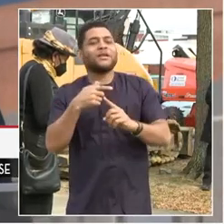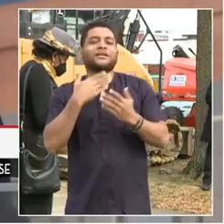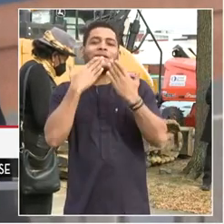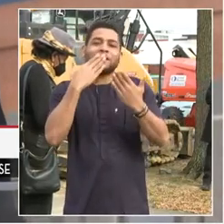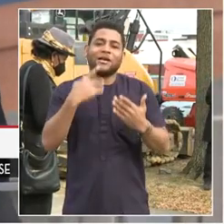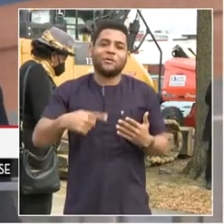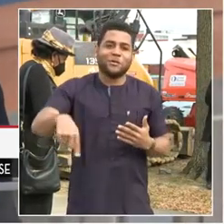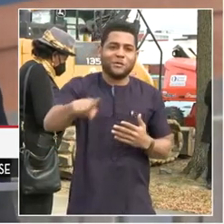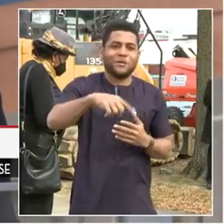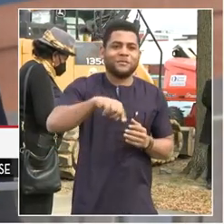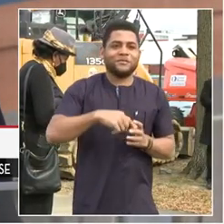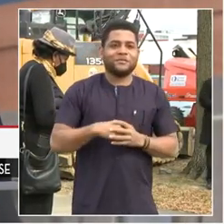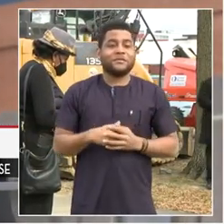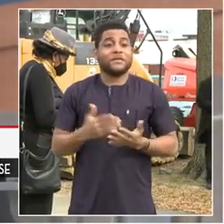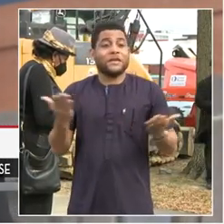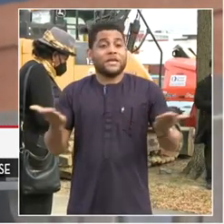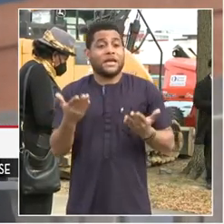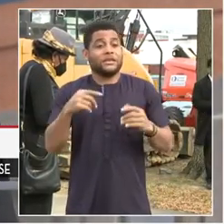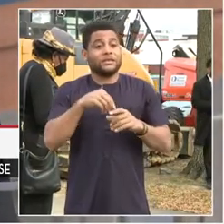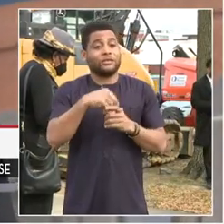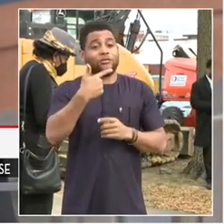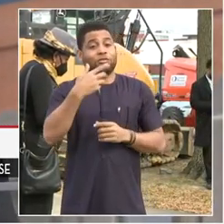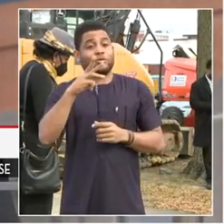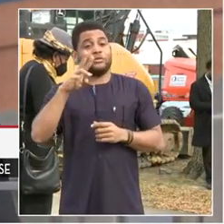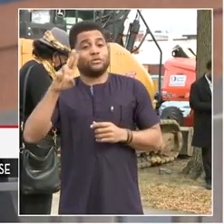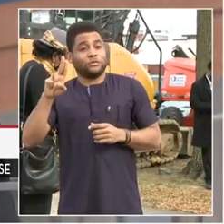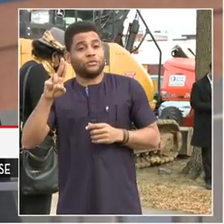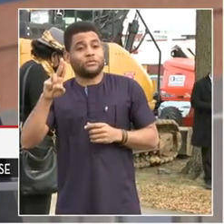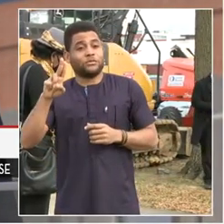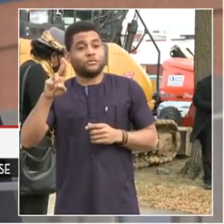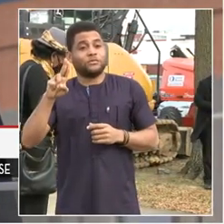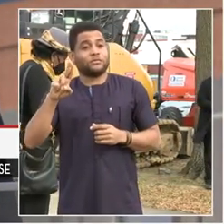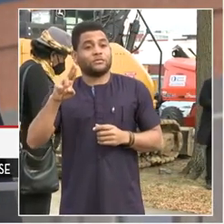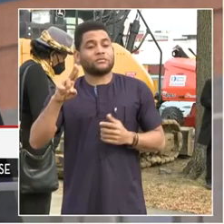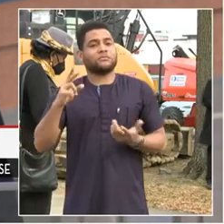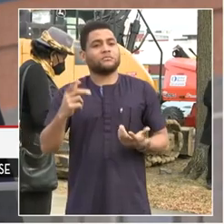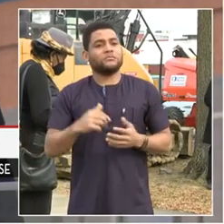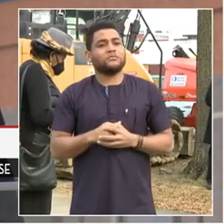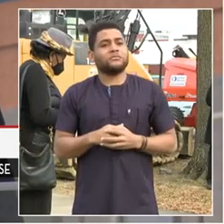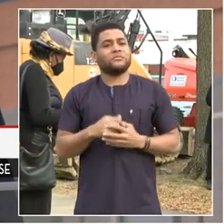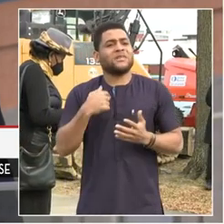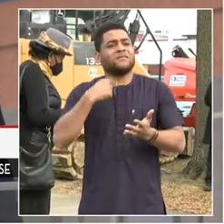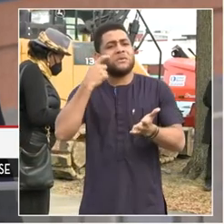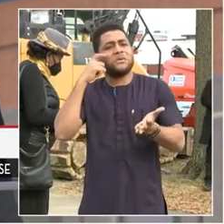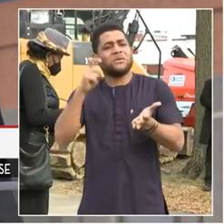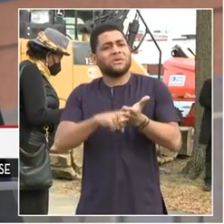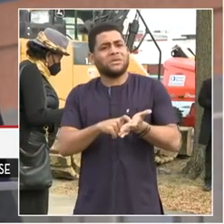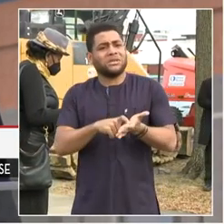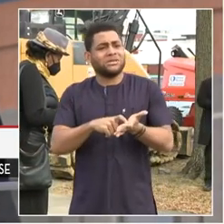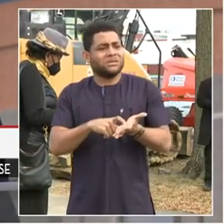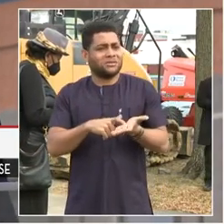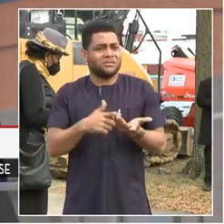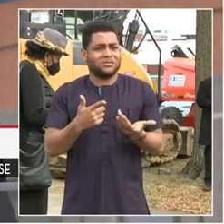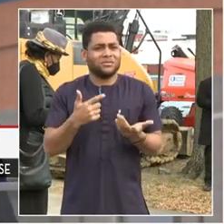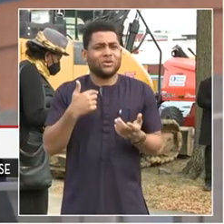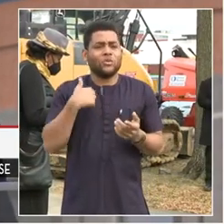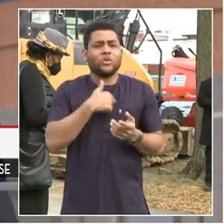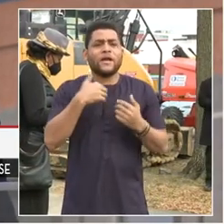At George Washington University, I have found that we have a tremendous leadership